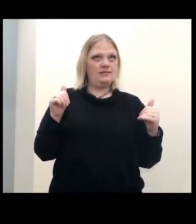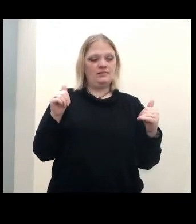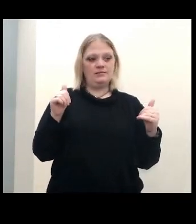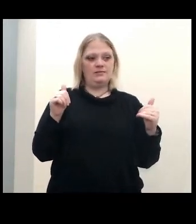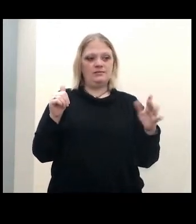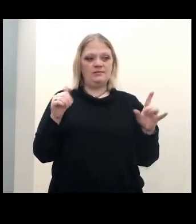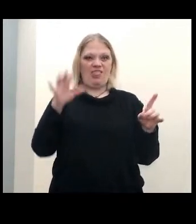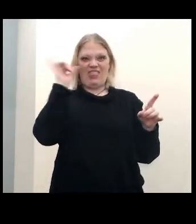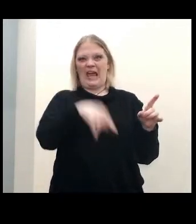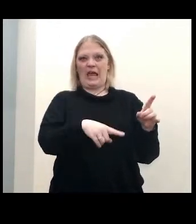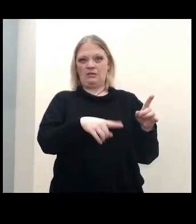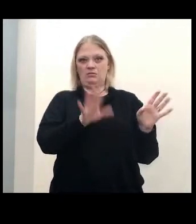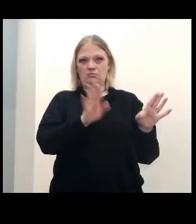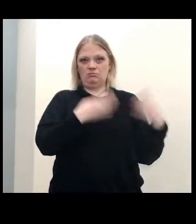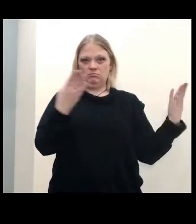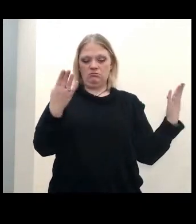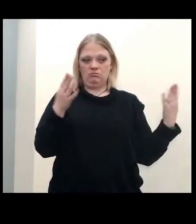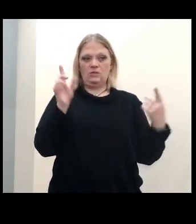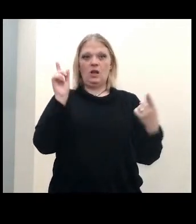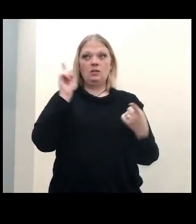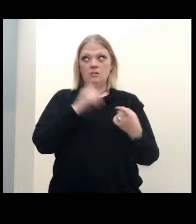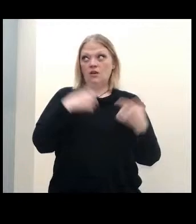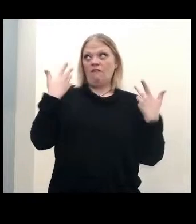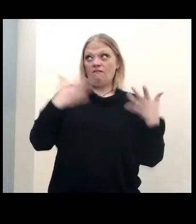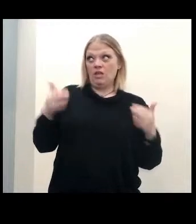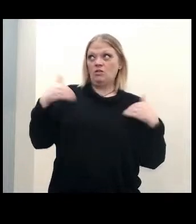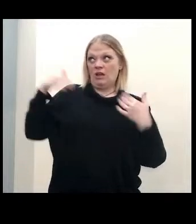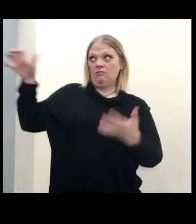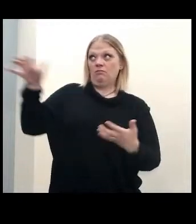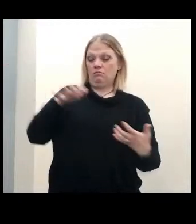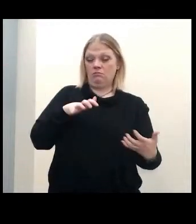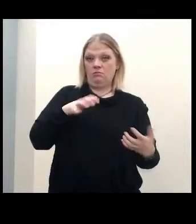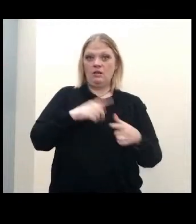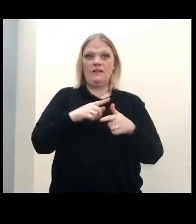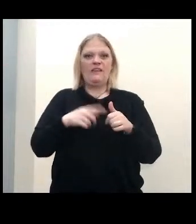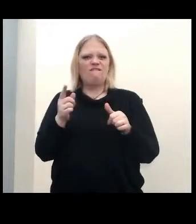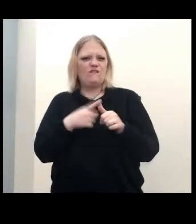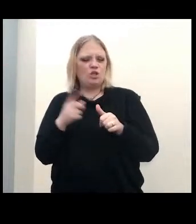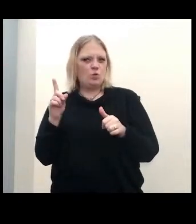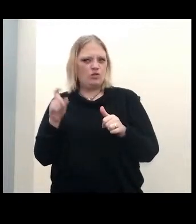that being open until we knew we had the doses for it. And with regards to your first question,